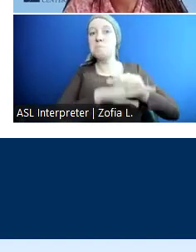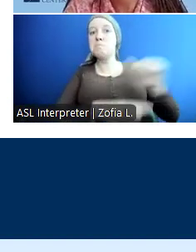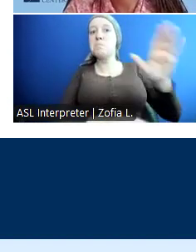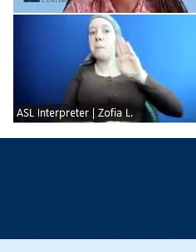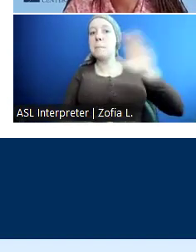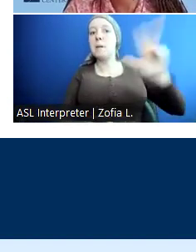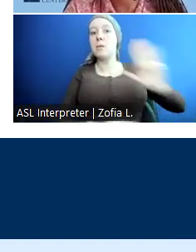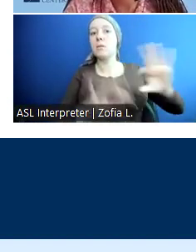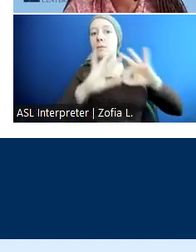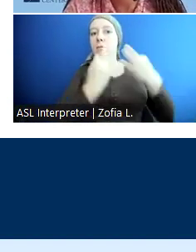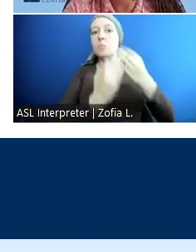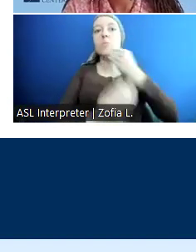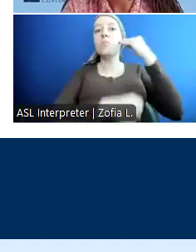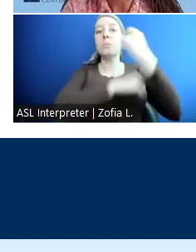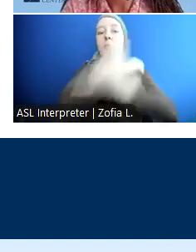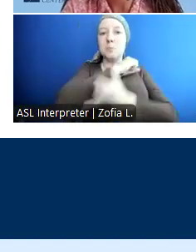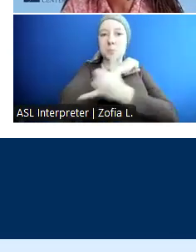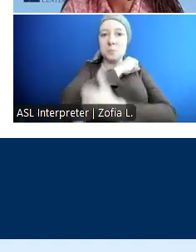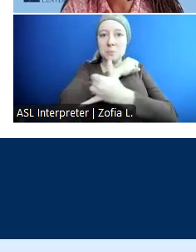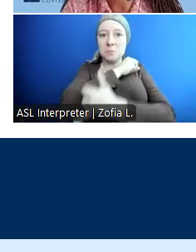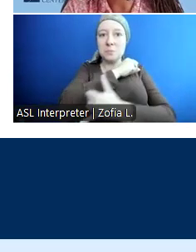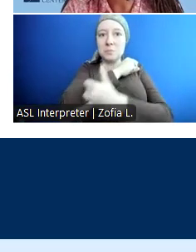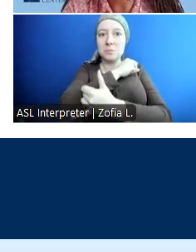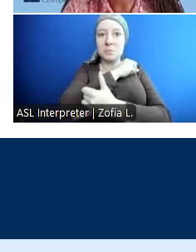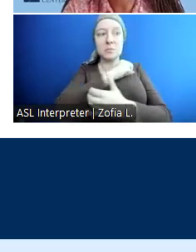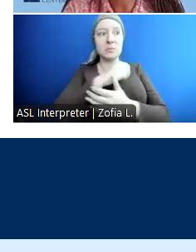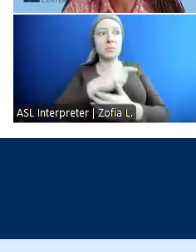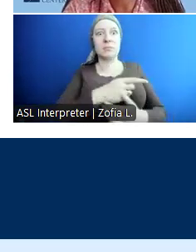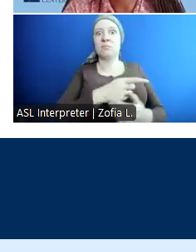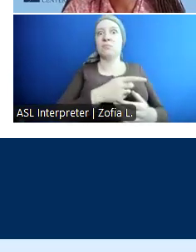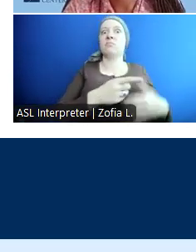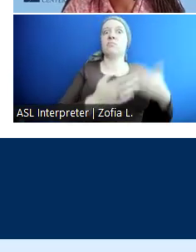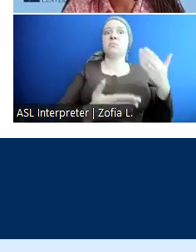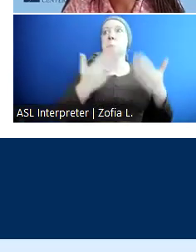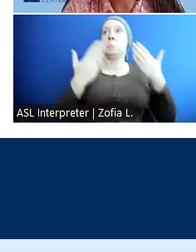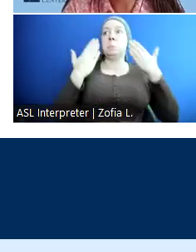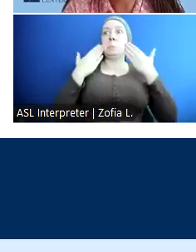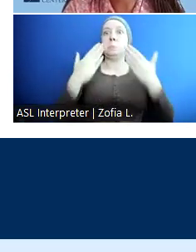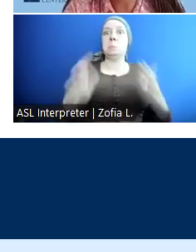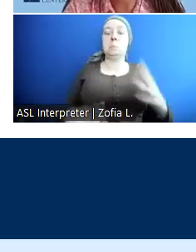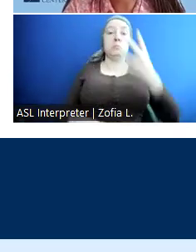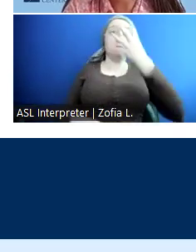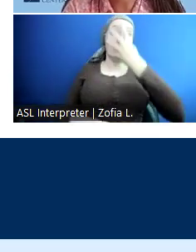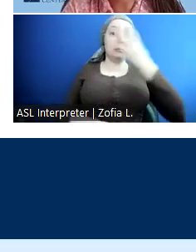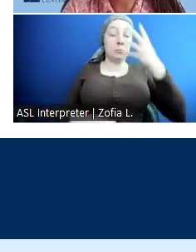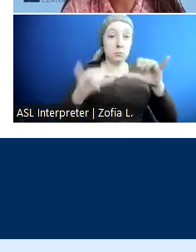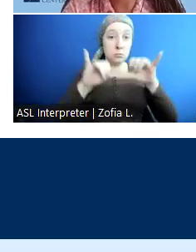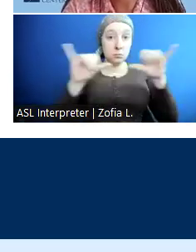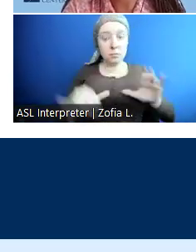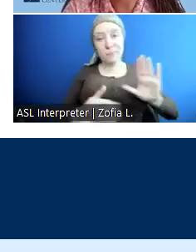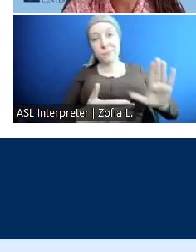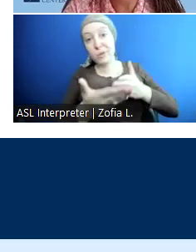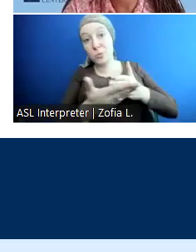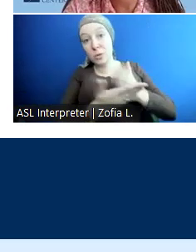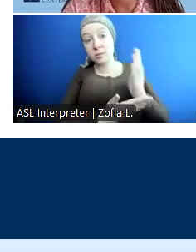to the family's home country, and they might be unfamiliar with, you know, the immigration system, their rights,